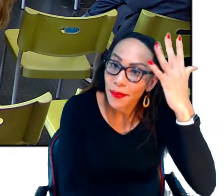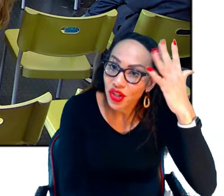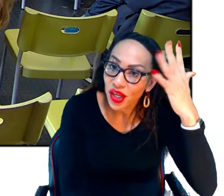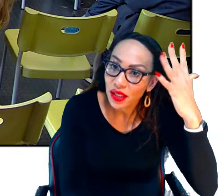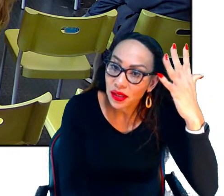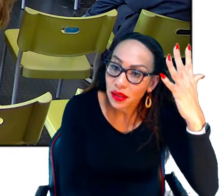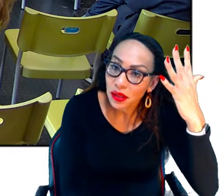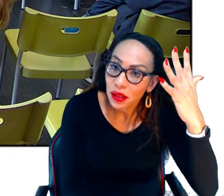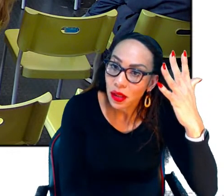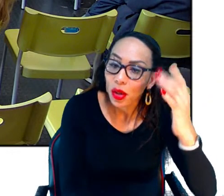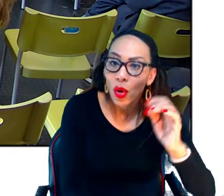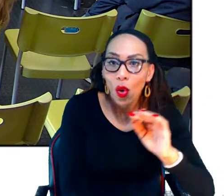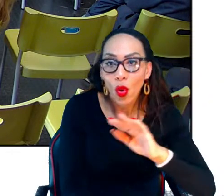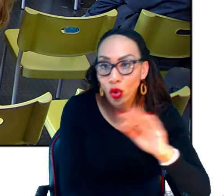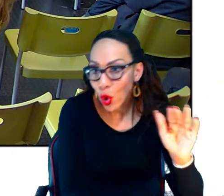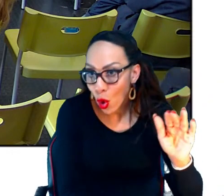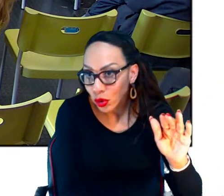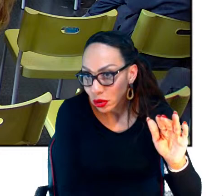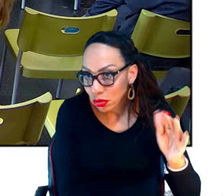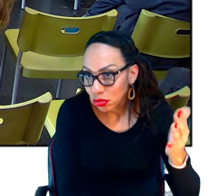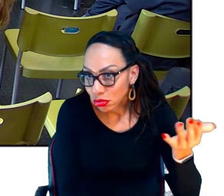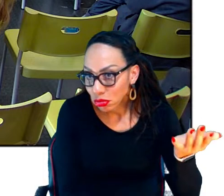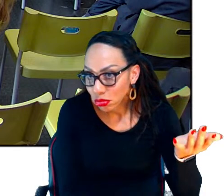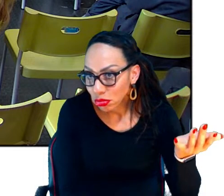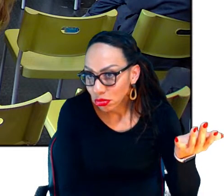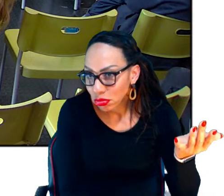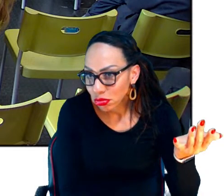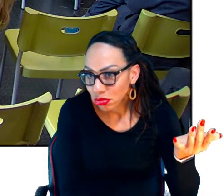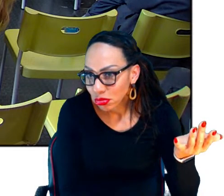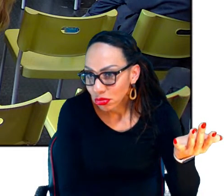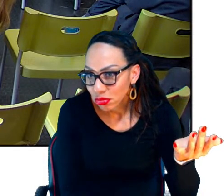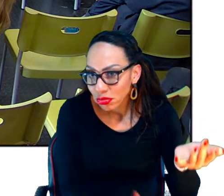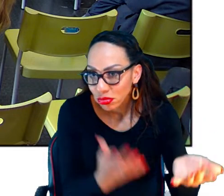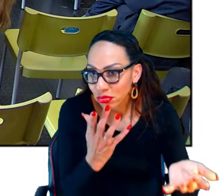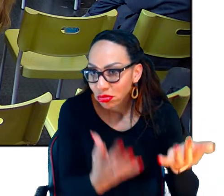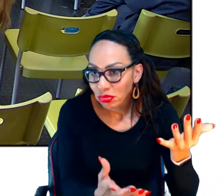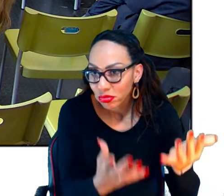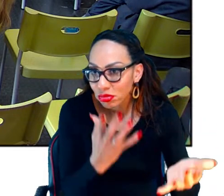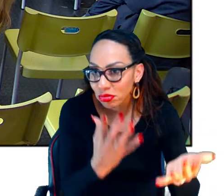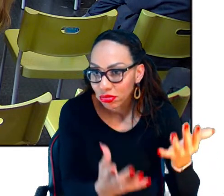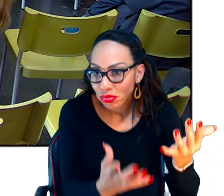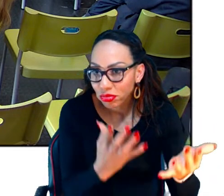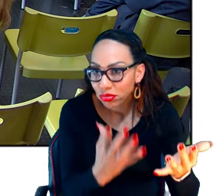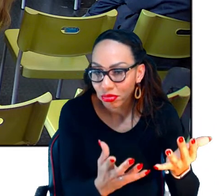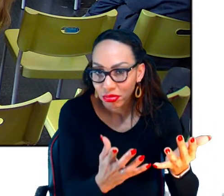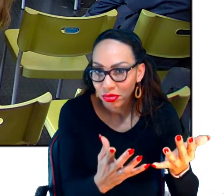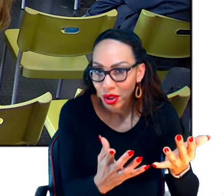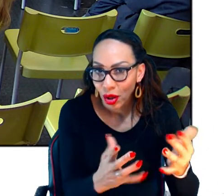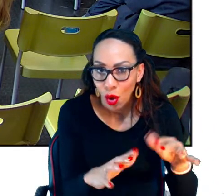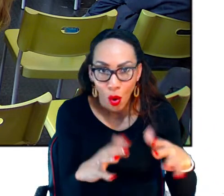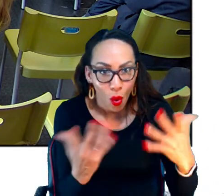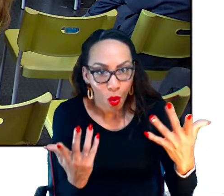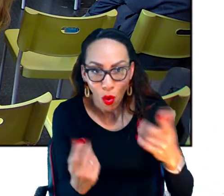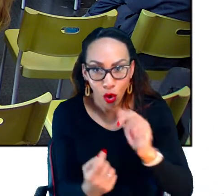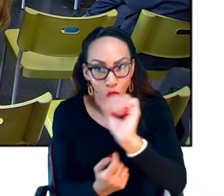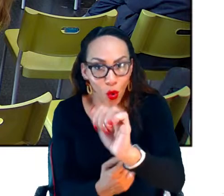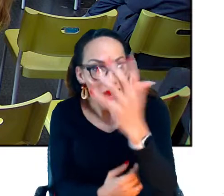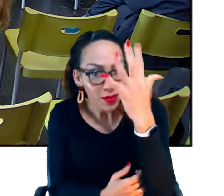that thing, like what you're trying to say with the image, I don't know if I'm making sense there. Yeah.